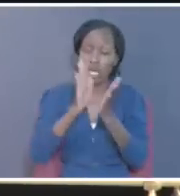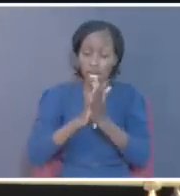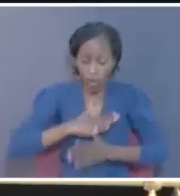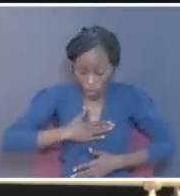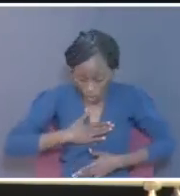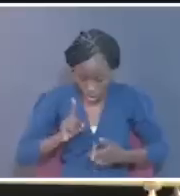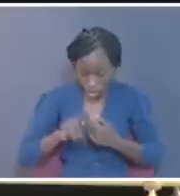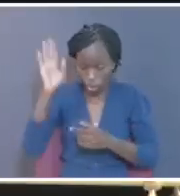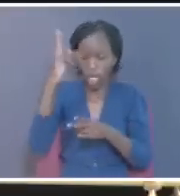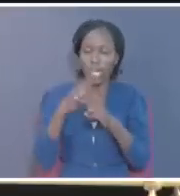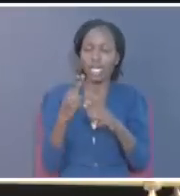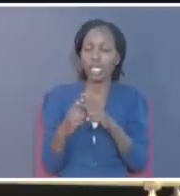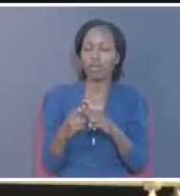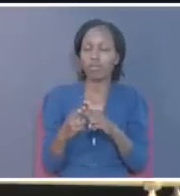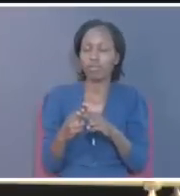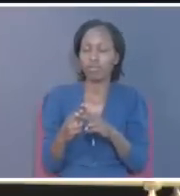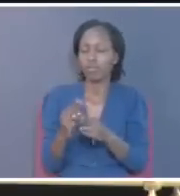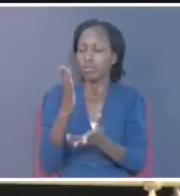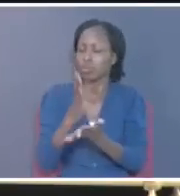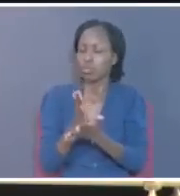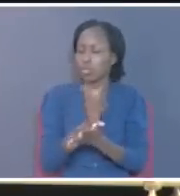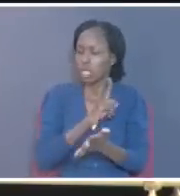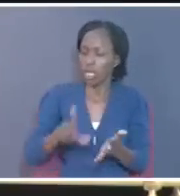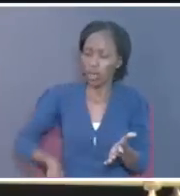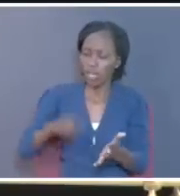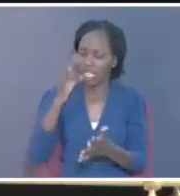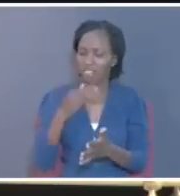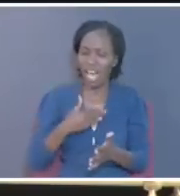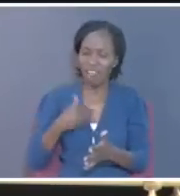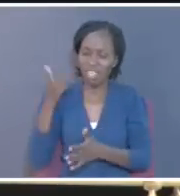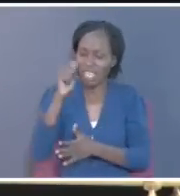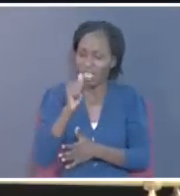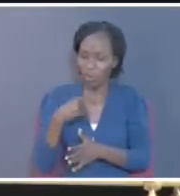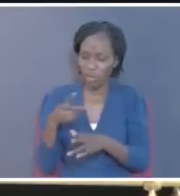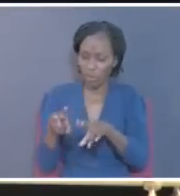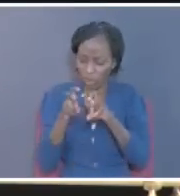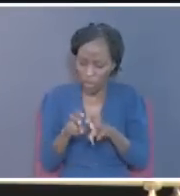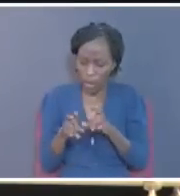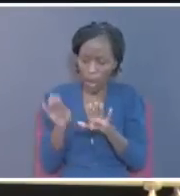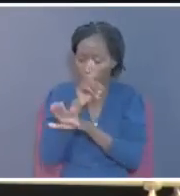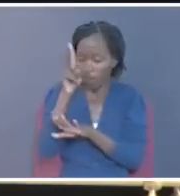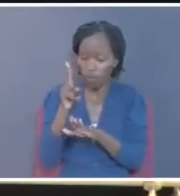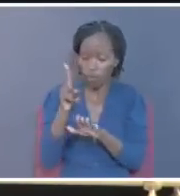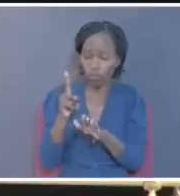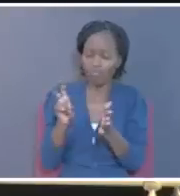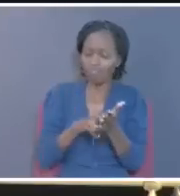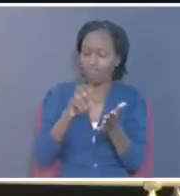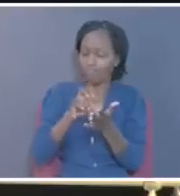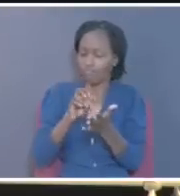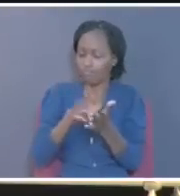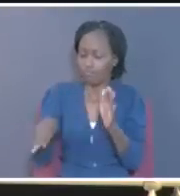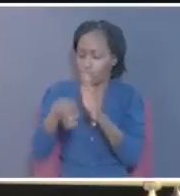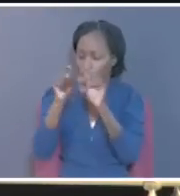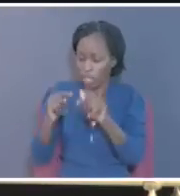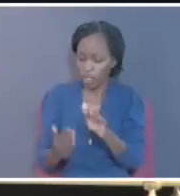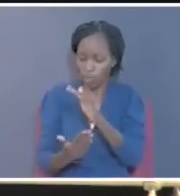your name. Yet, Lord, if there be any that has been enthroned above you, we dethrone them this morning.